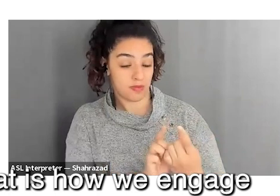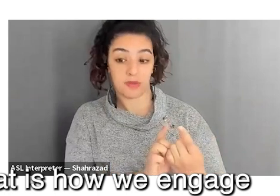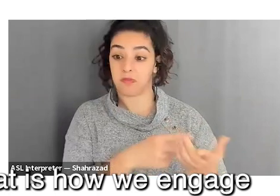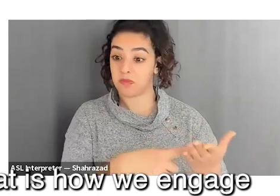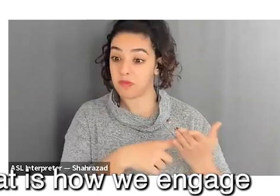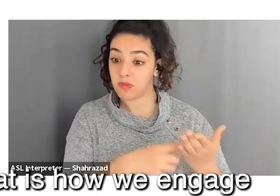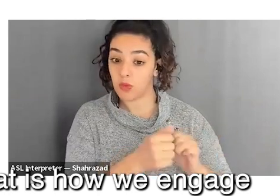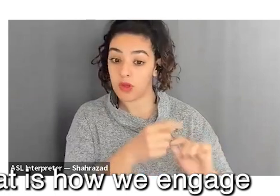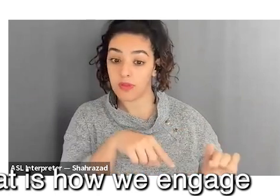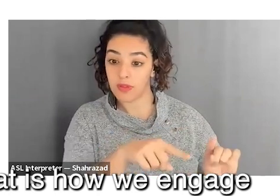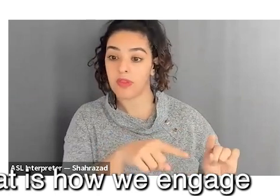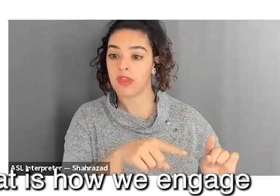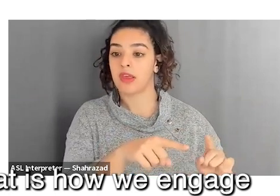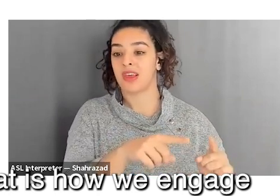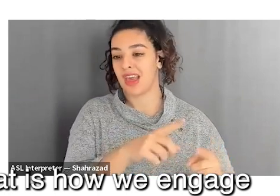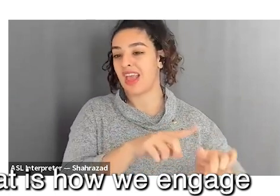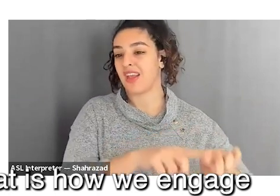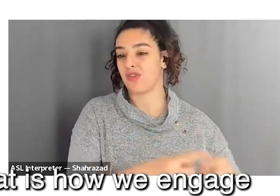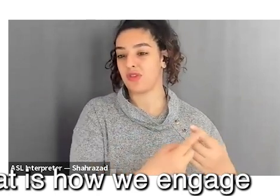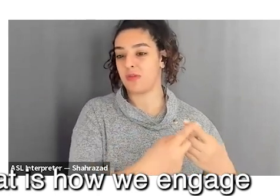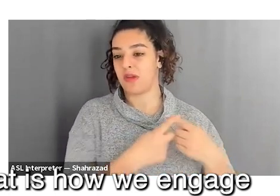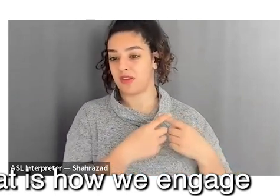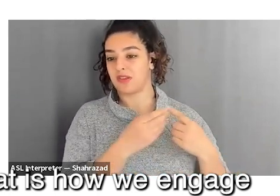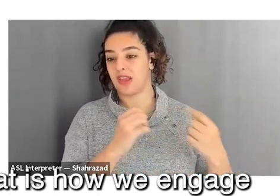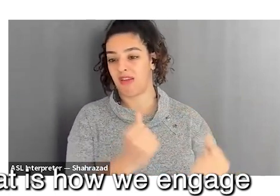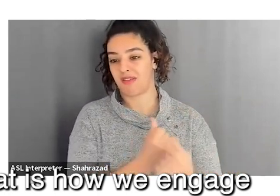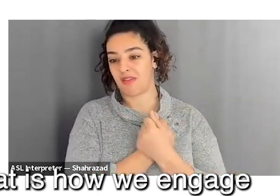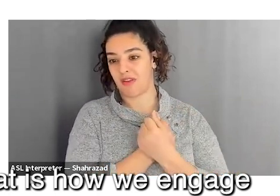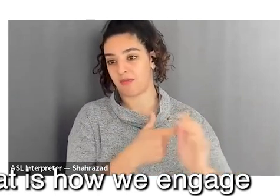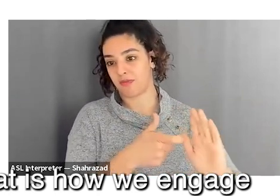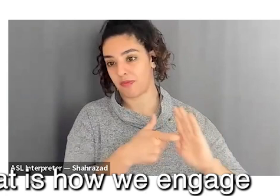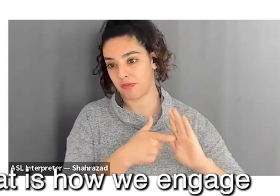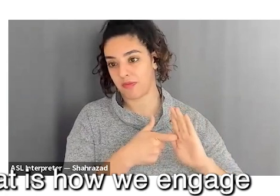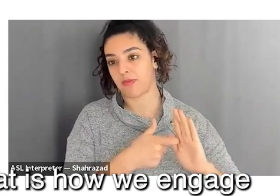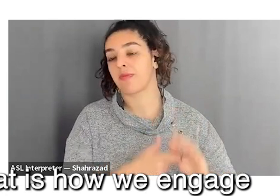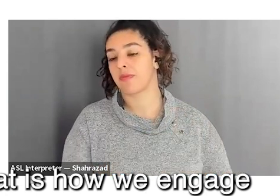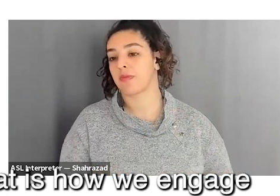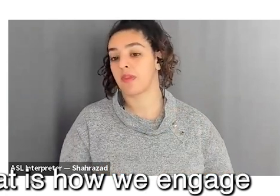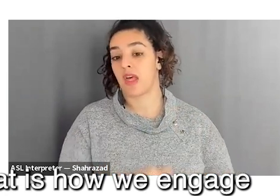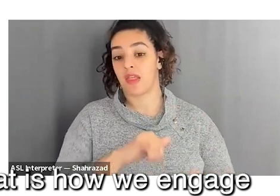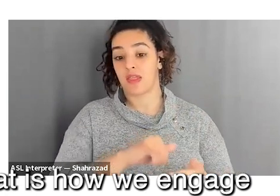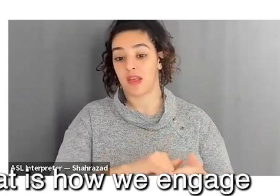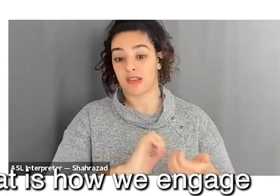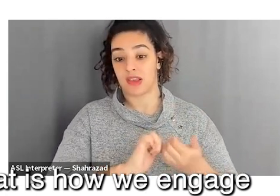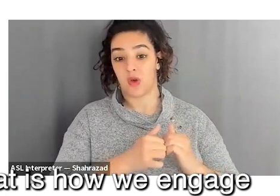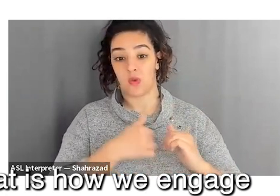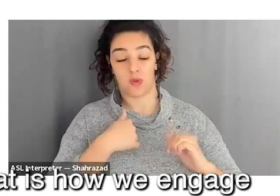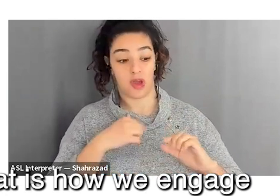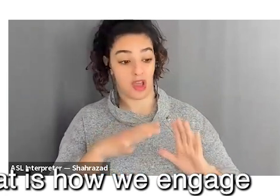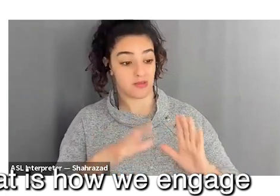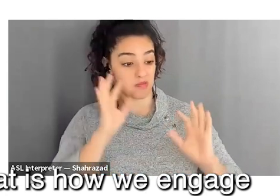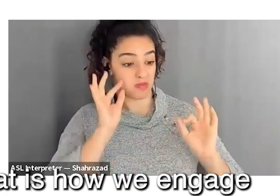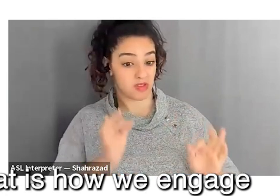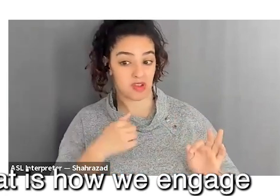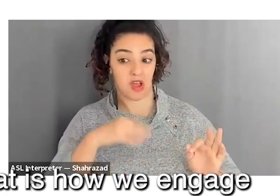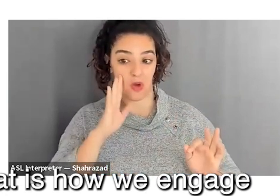that's something that I truly believe in myself, and how I choose to actively live through interdependence